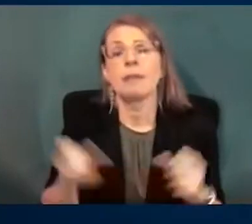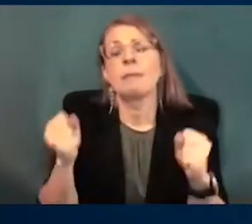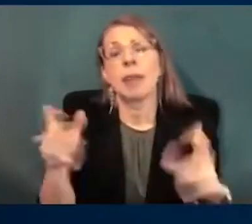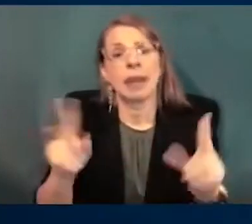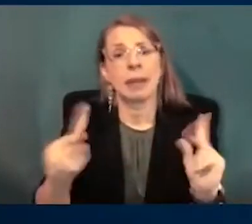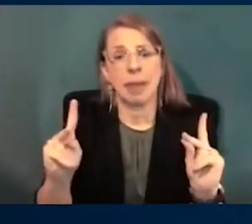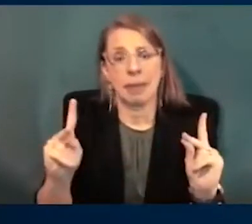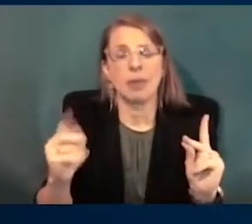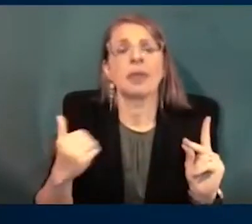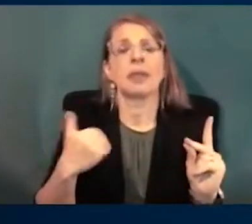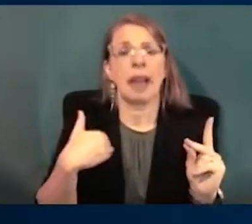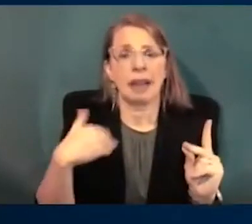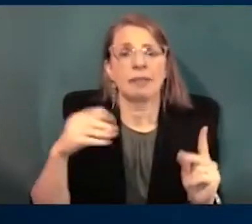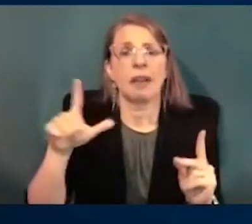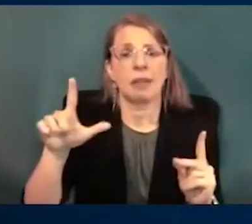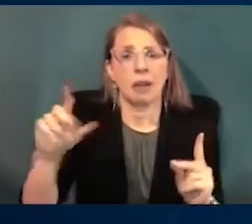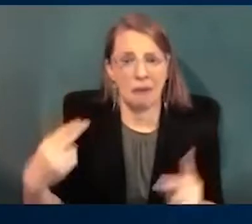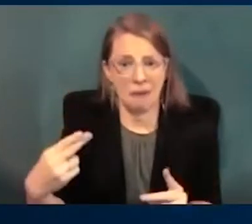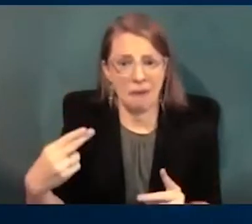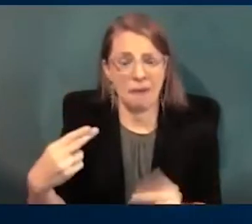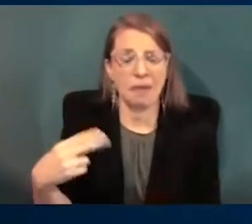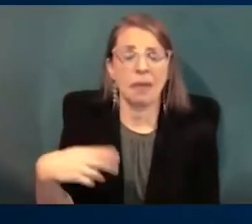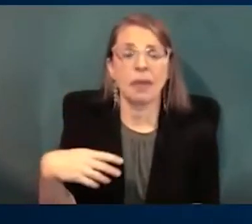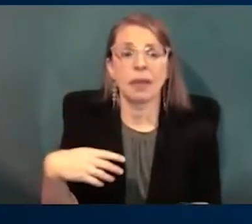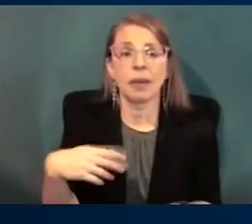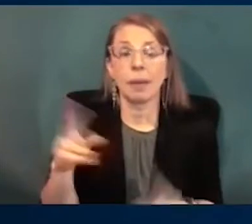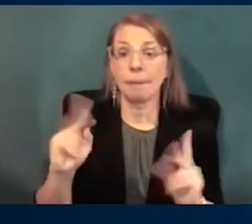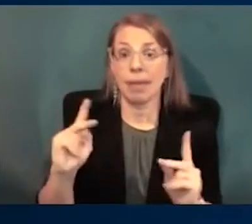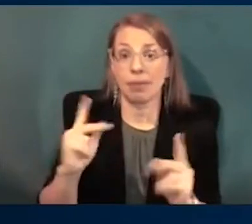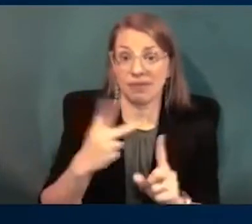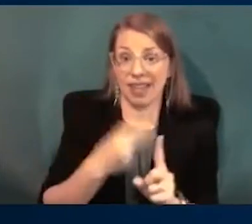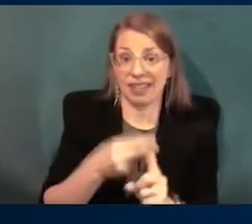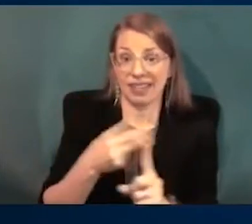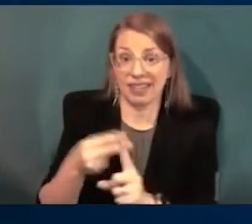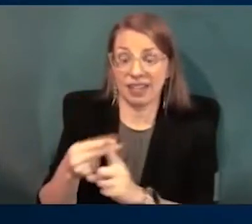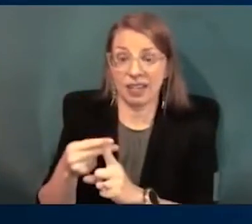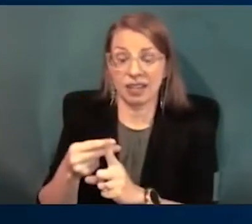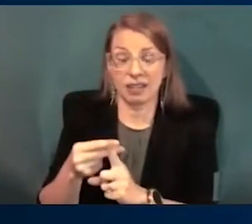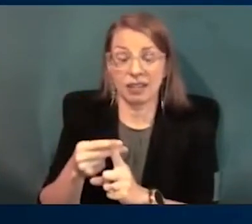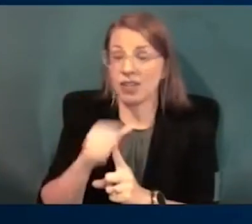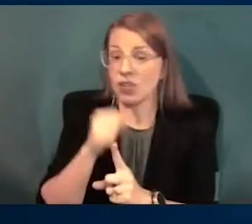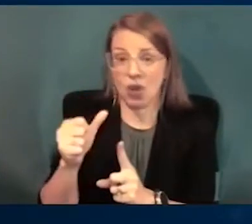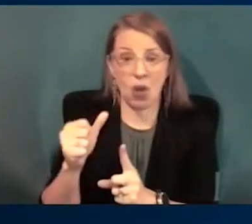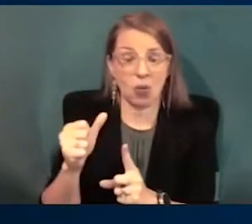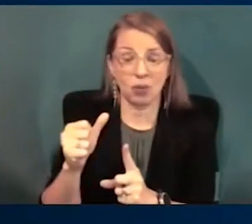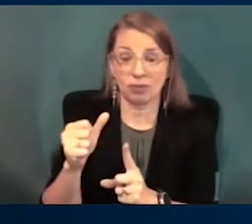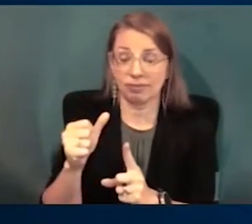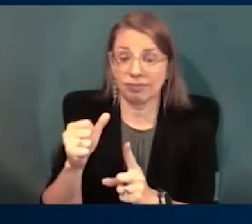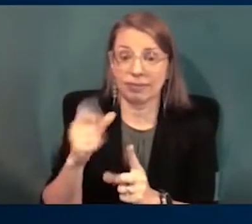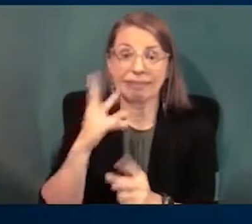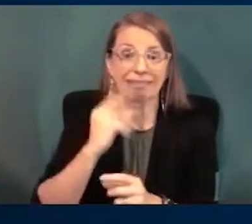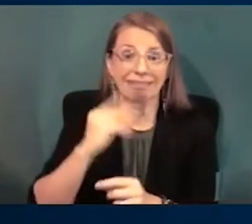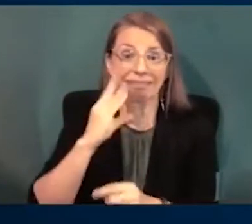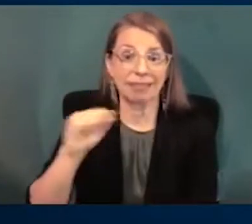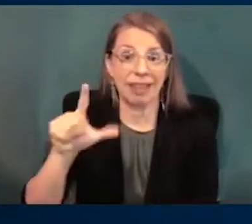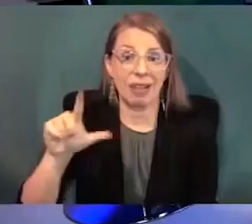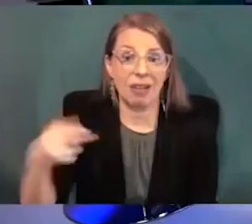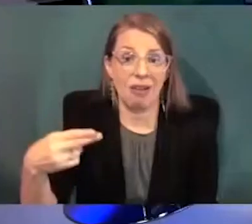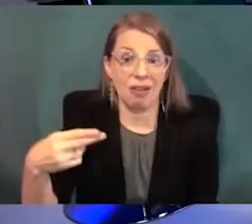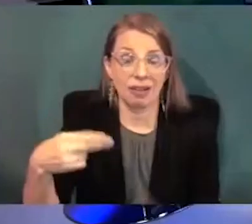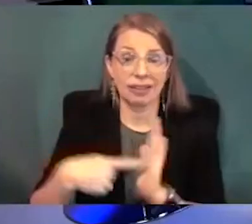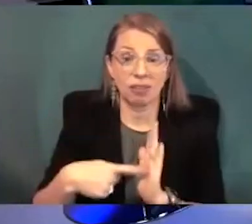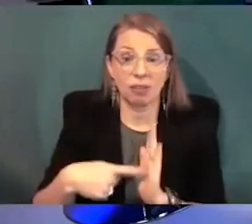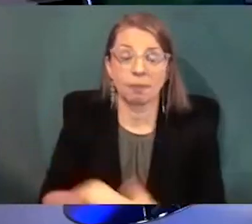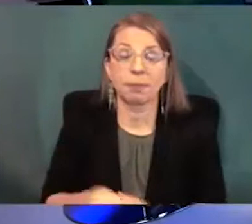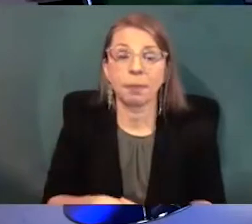to get vaccinated, because we know that people who are vaccinated don't get long haul syndrome. So I think that's an important thing. So guys, Chaplain Freeman, first for